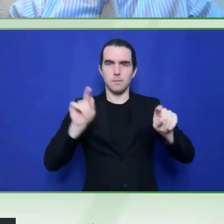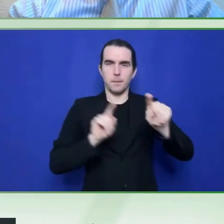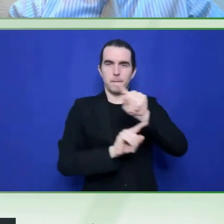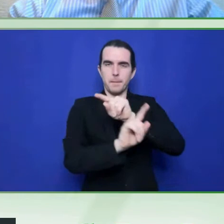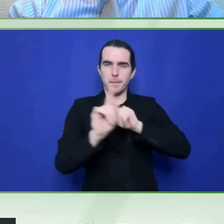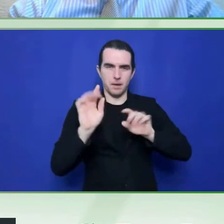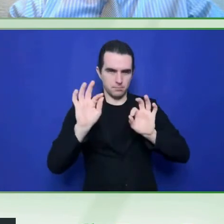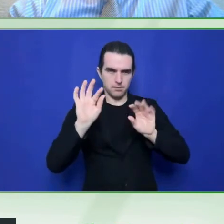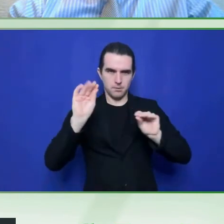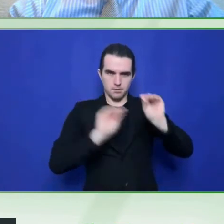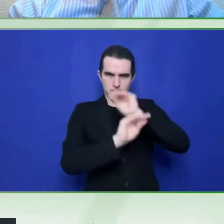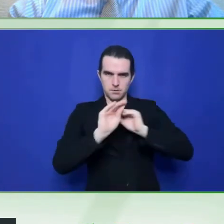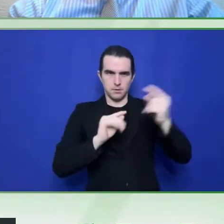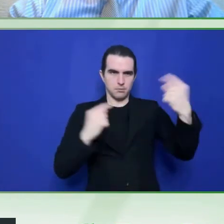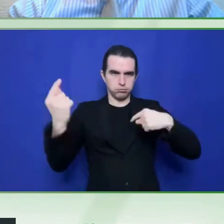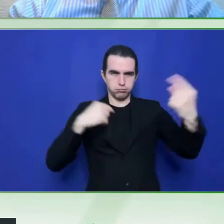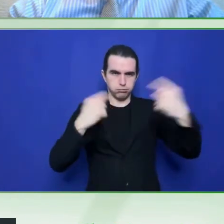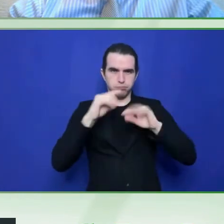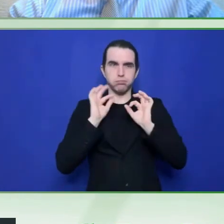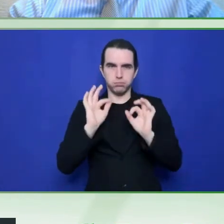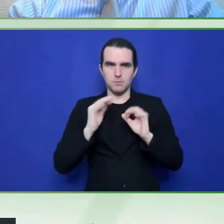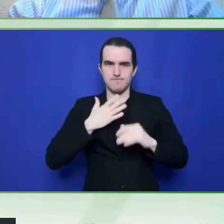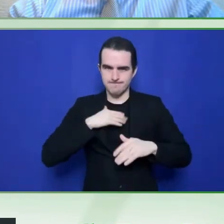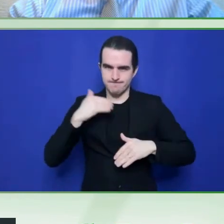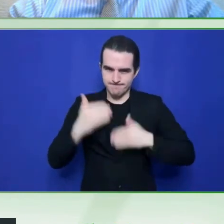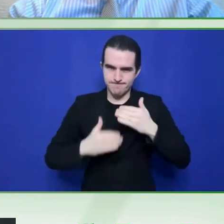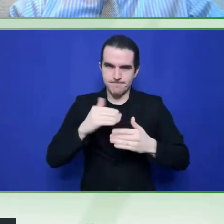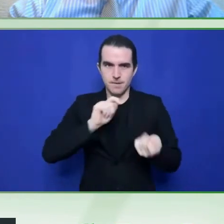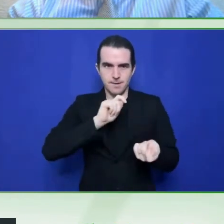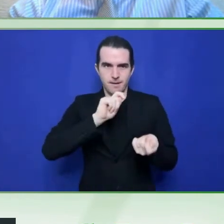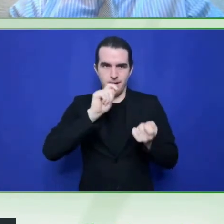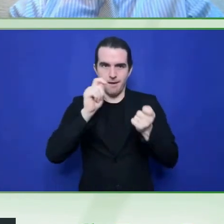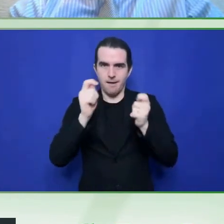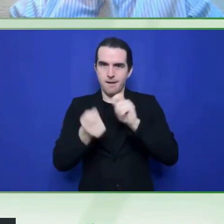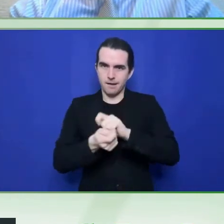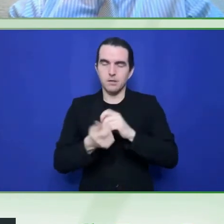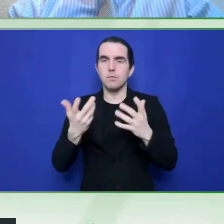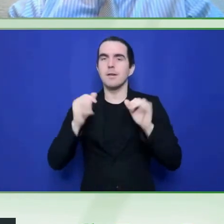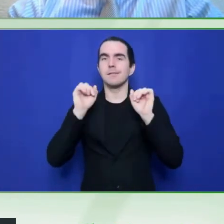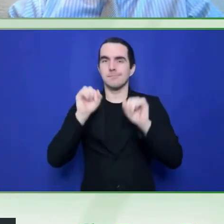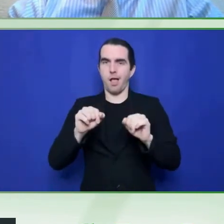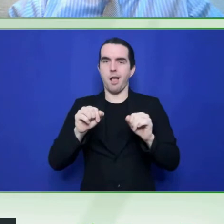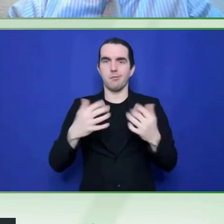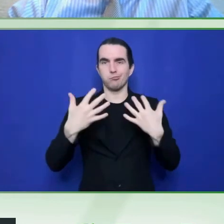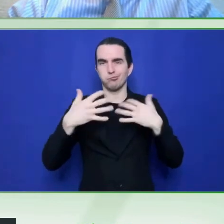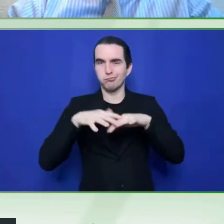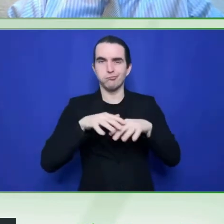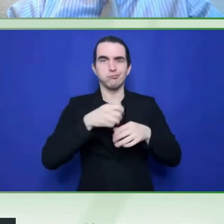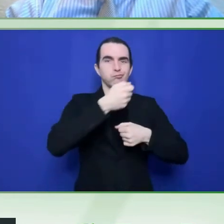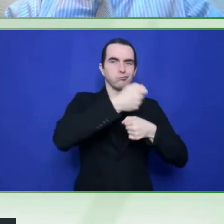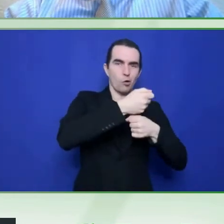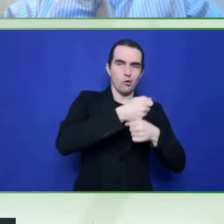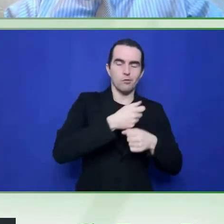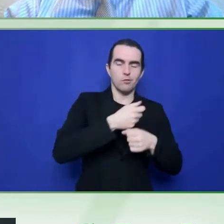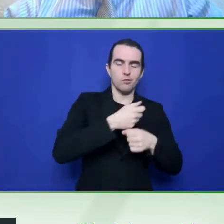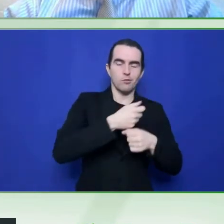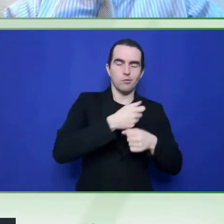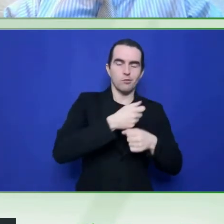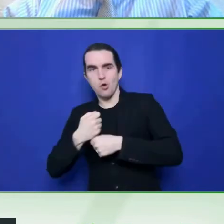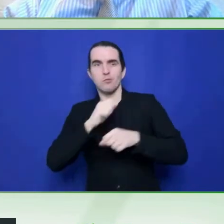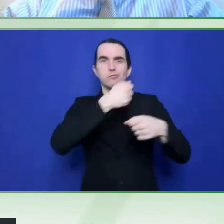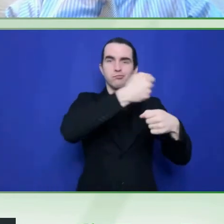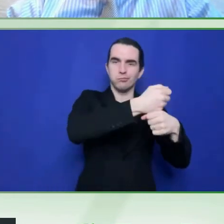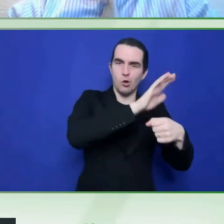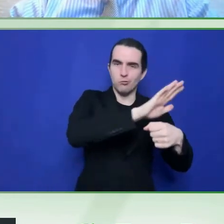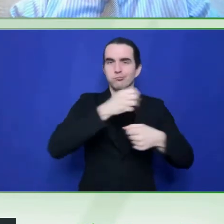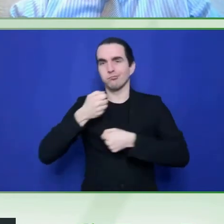policies to ensure that we have a flexi working model, and to ensure that our people, all our staff, adopt to these ways